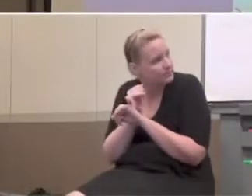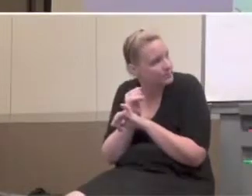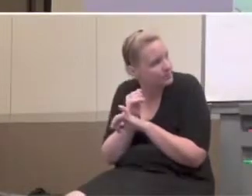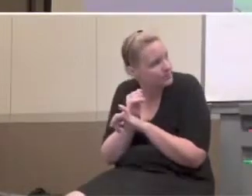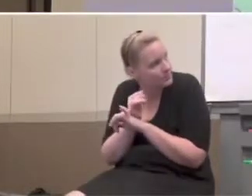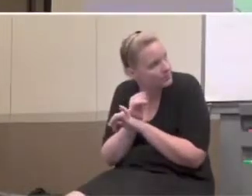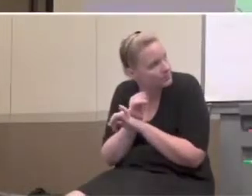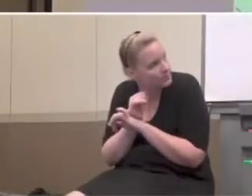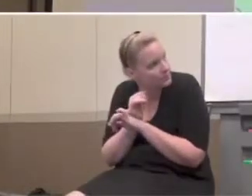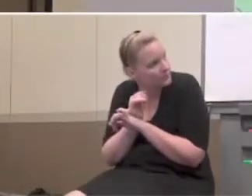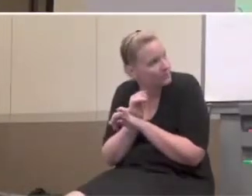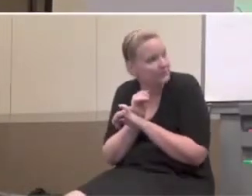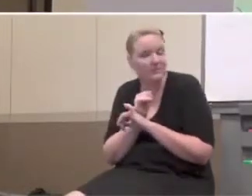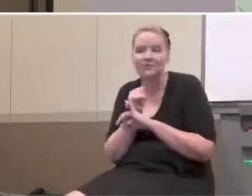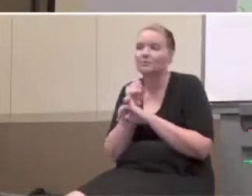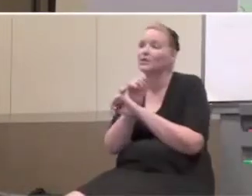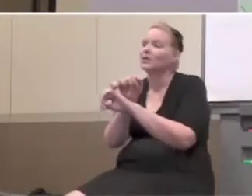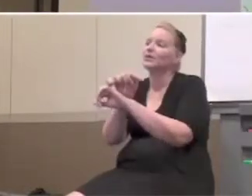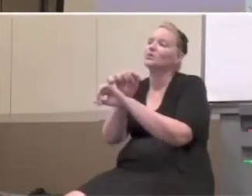documents for you to sign.